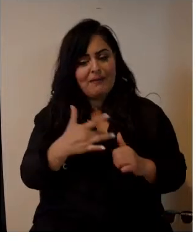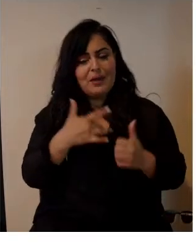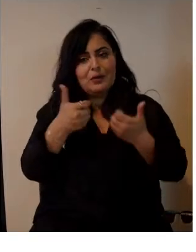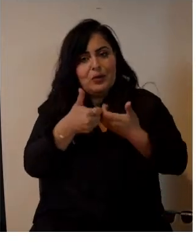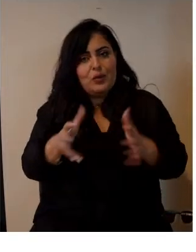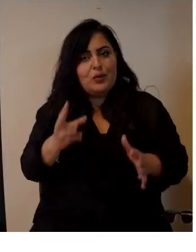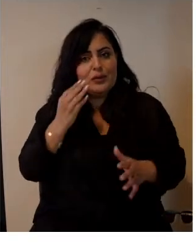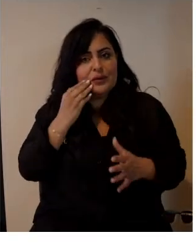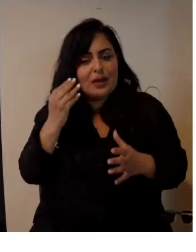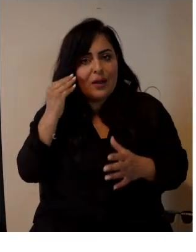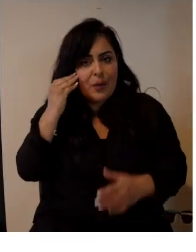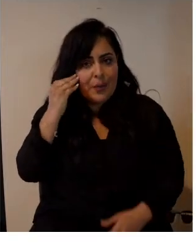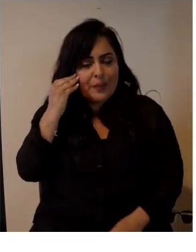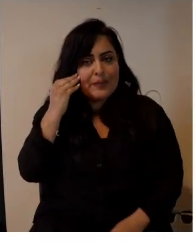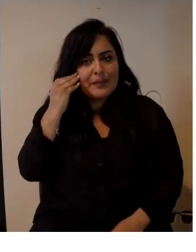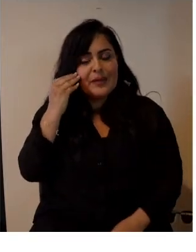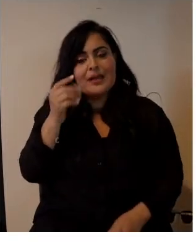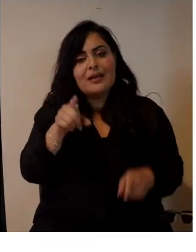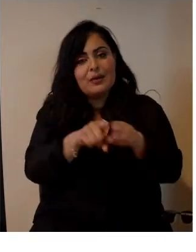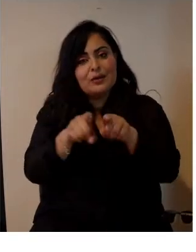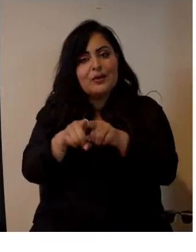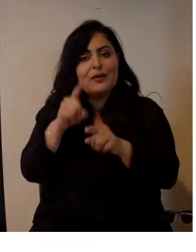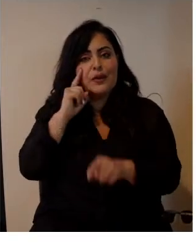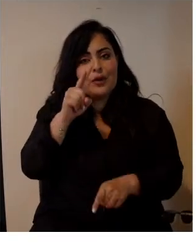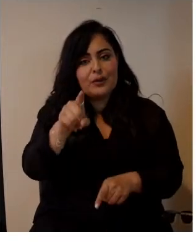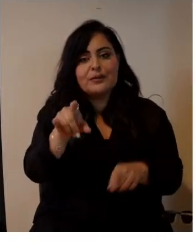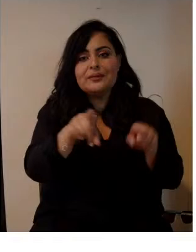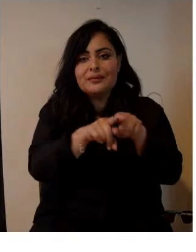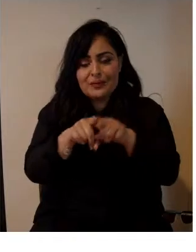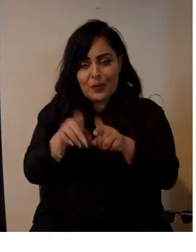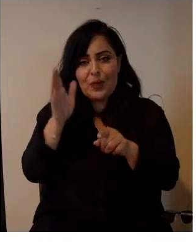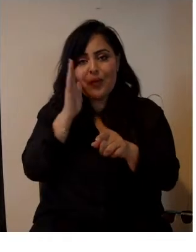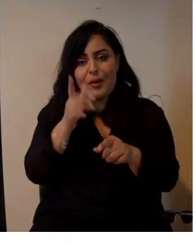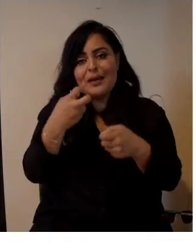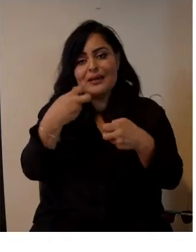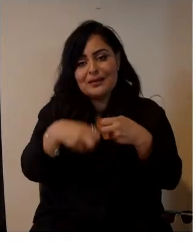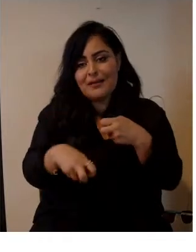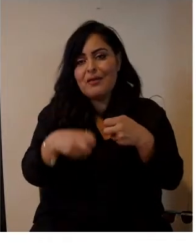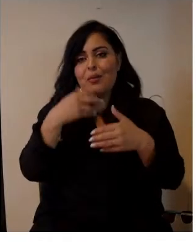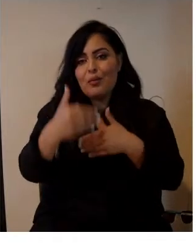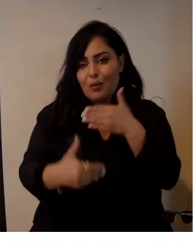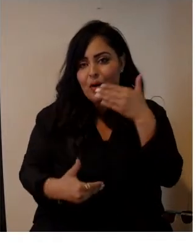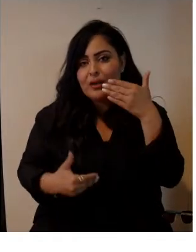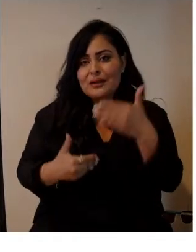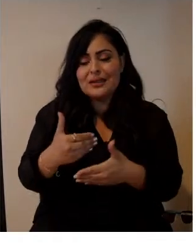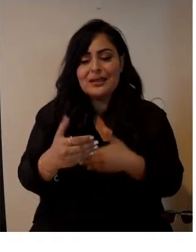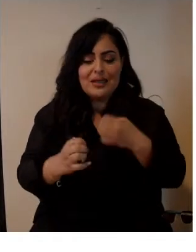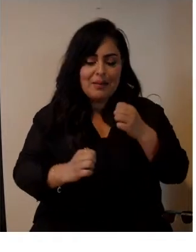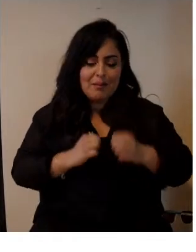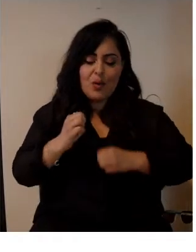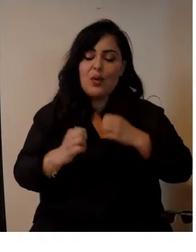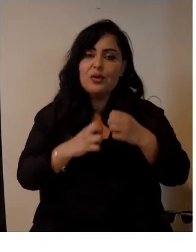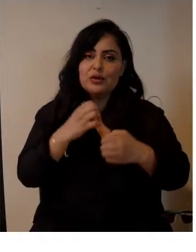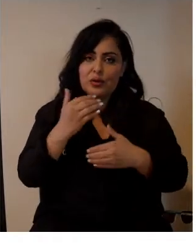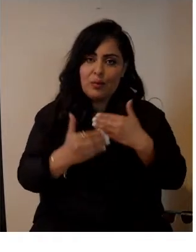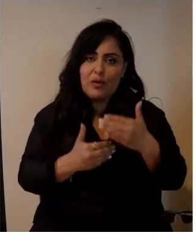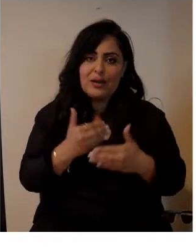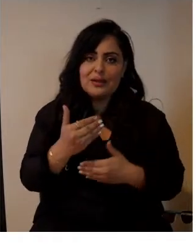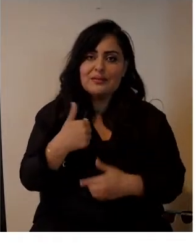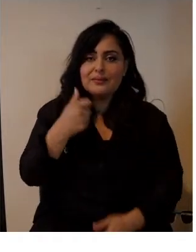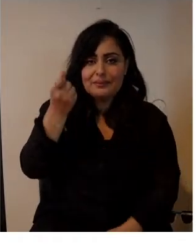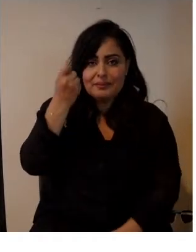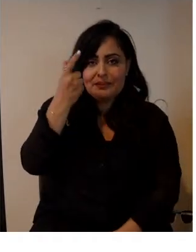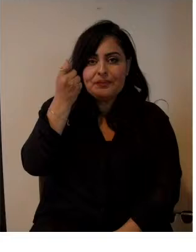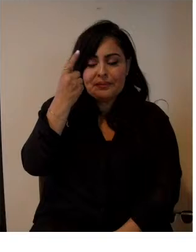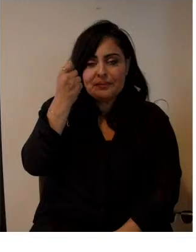home, and I know for me, and I'm sure for you, it's going to be a very difficult process you're going to go through. It's an emotional one, and I understand, as all